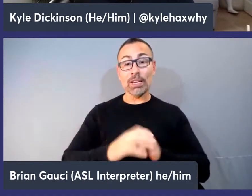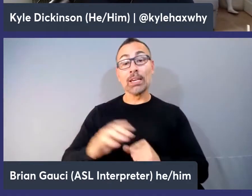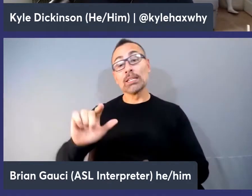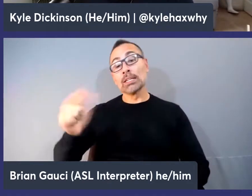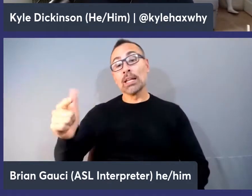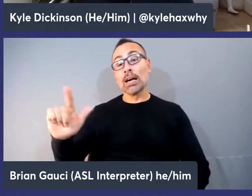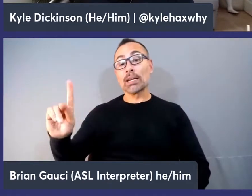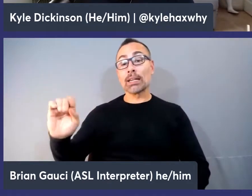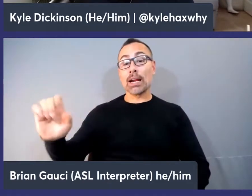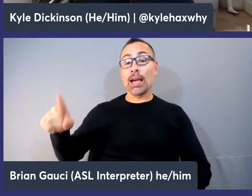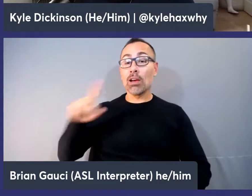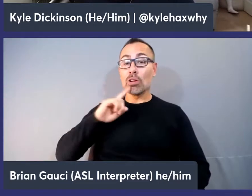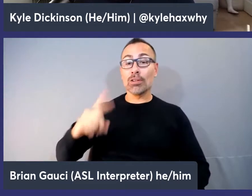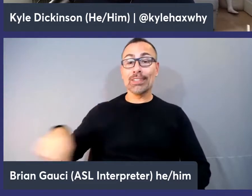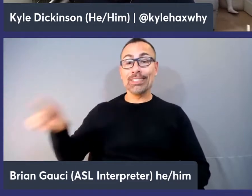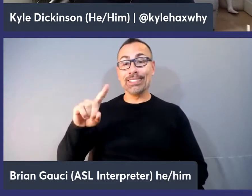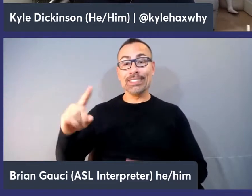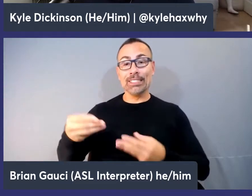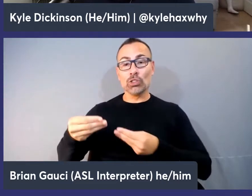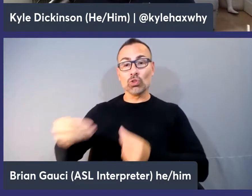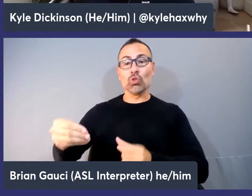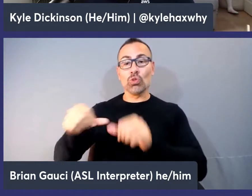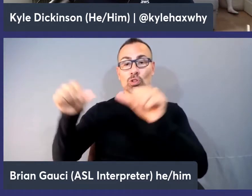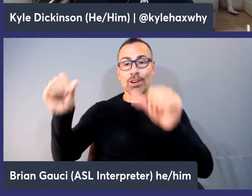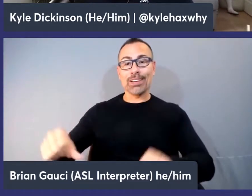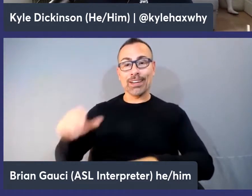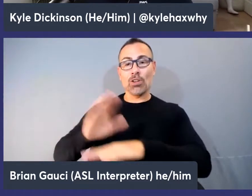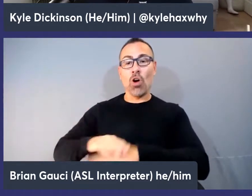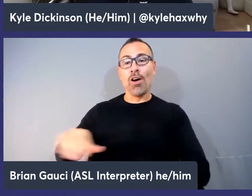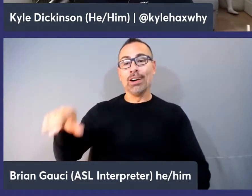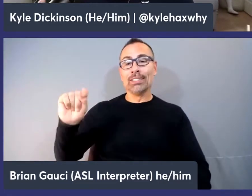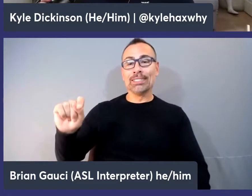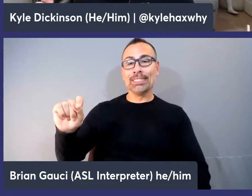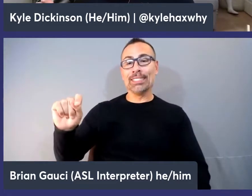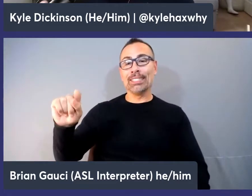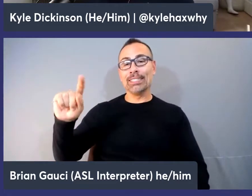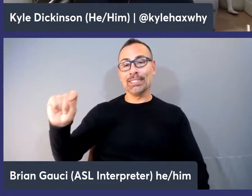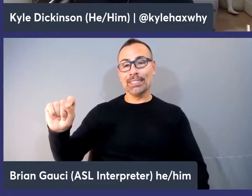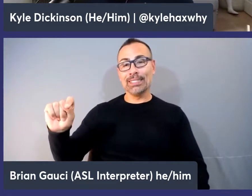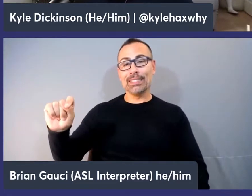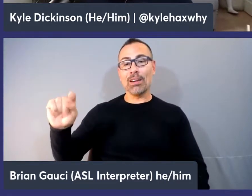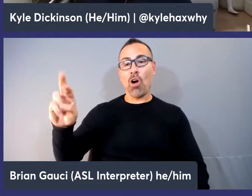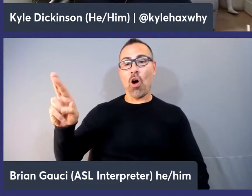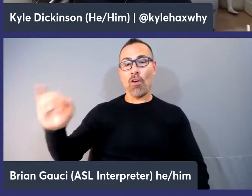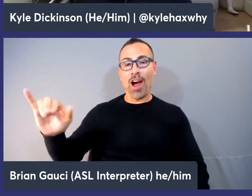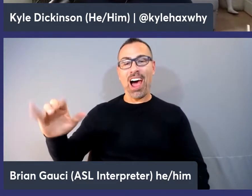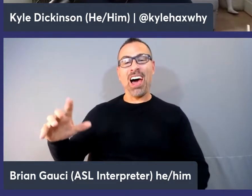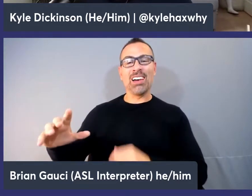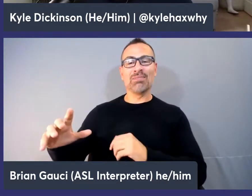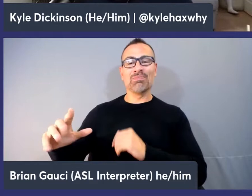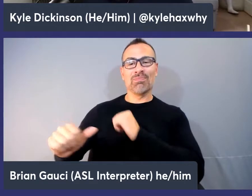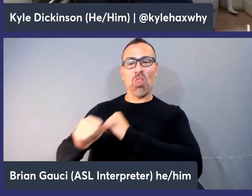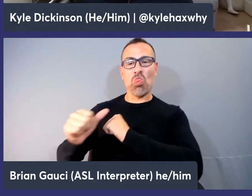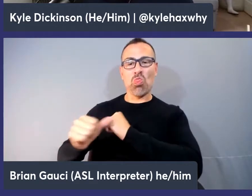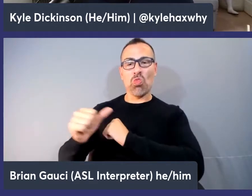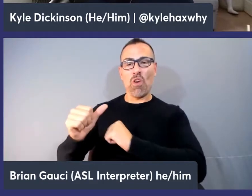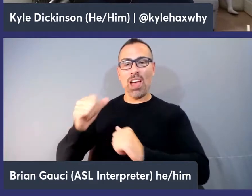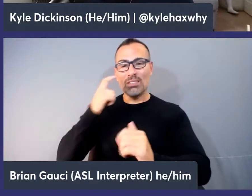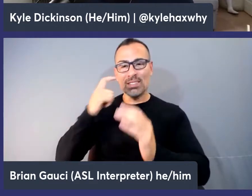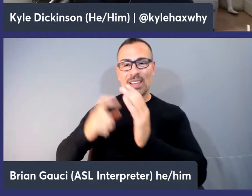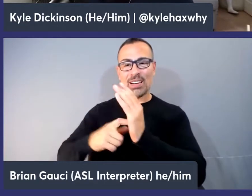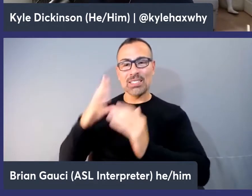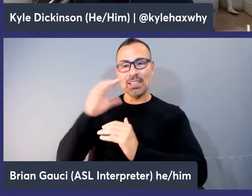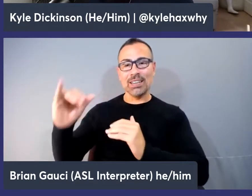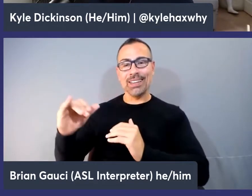the TDIR team. What is that, Kyle? Threat detection and incident response. And Bhushan is? Hi,